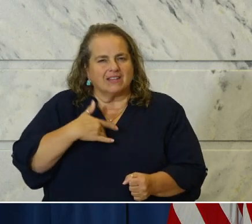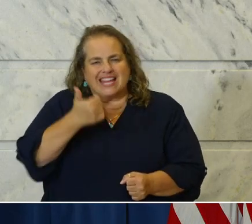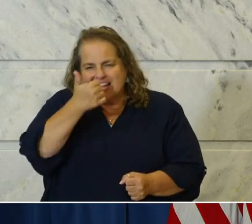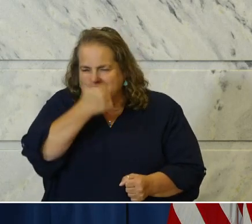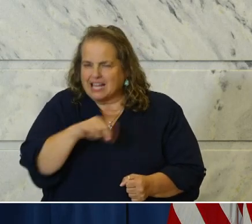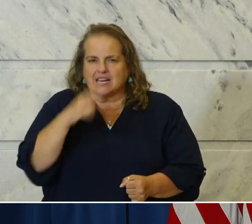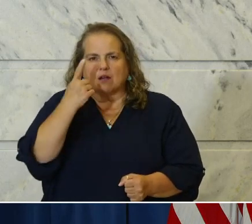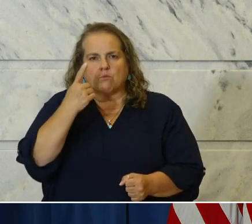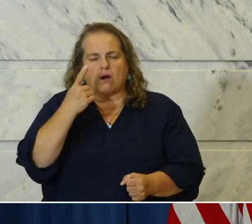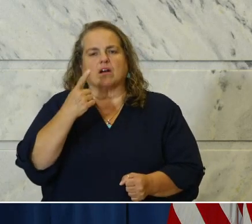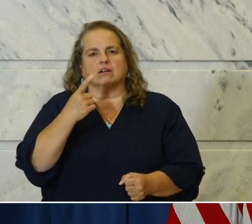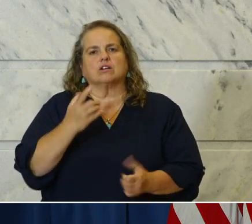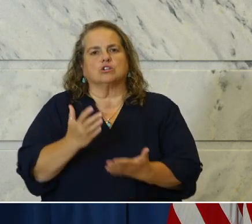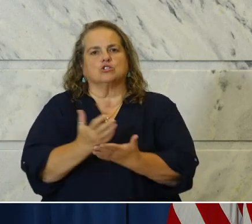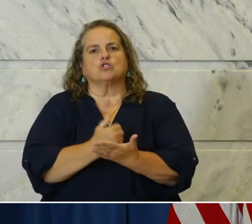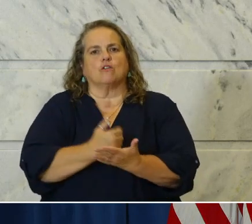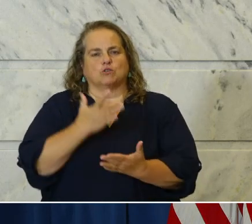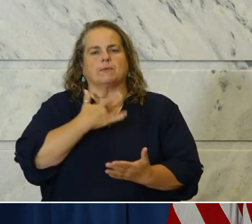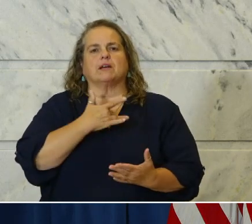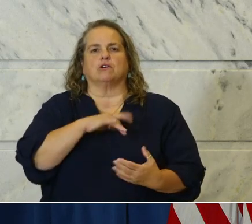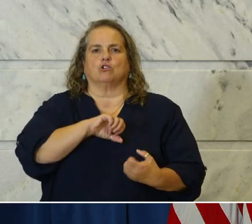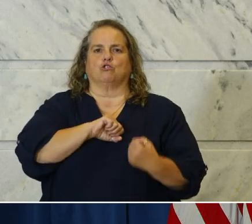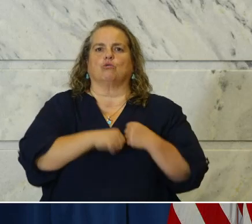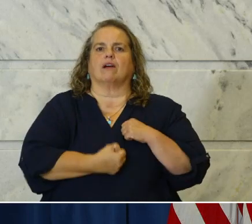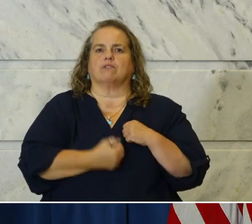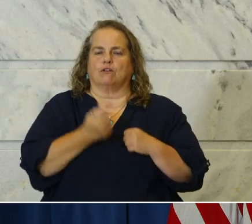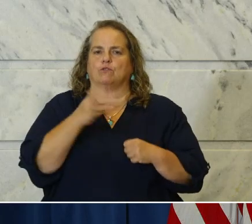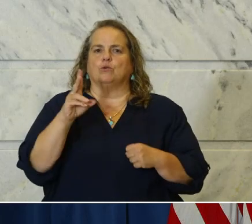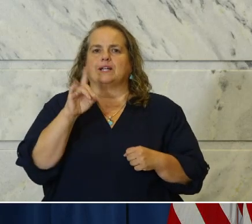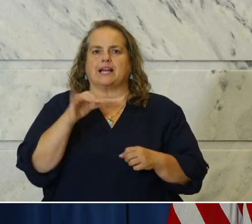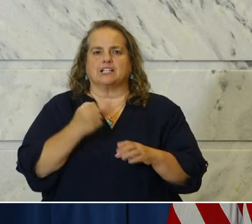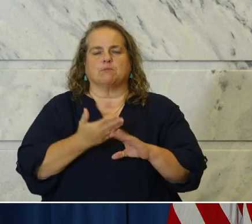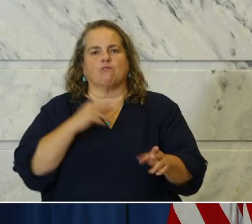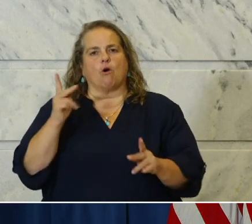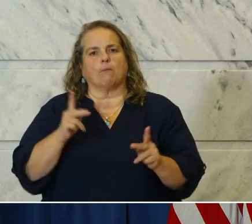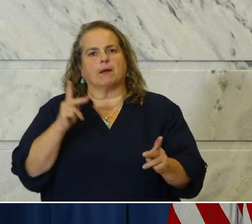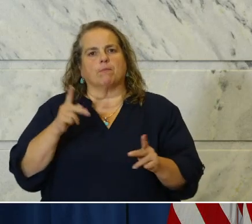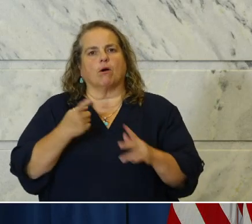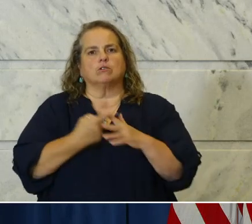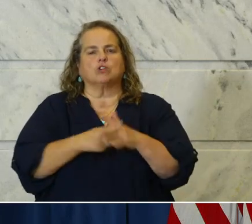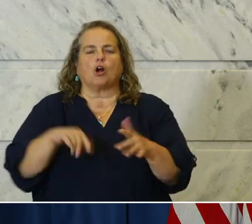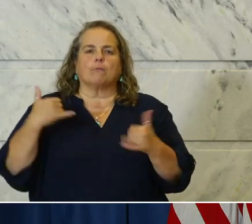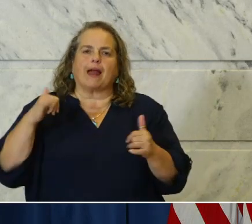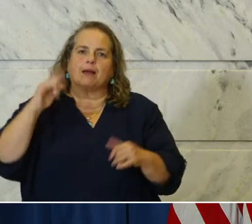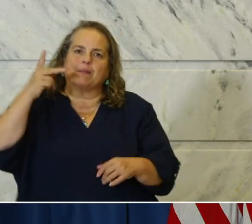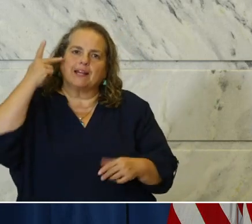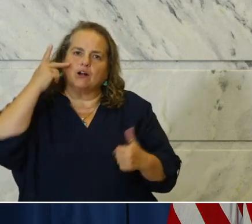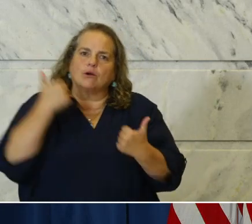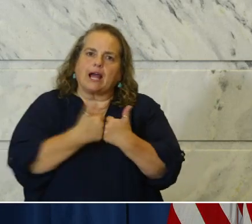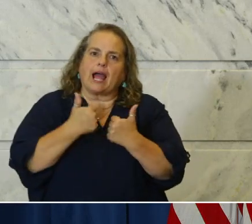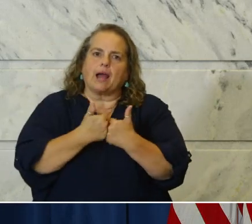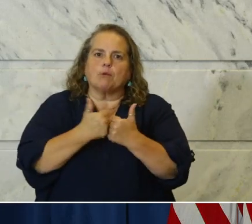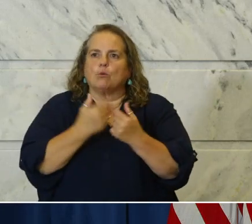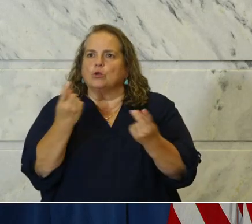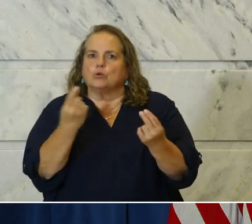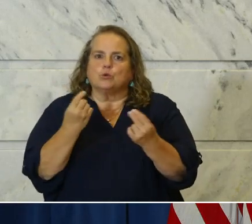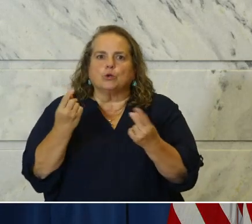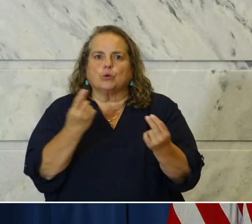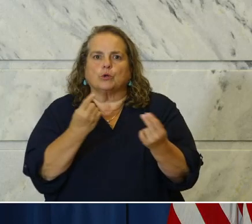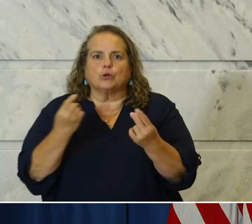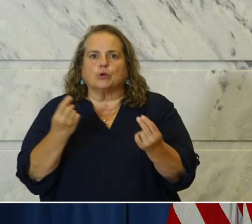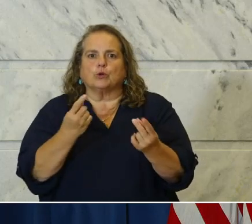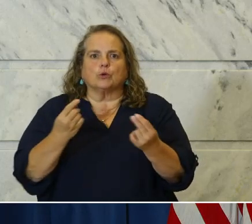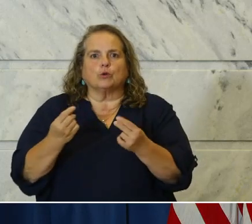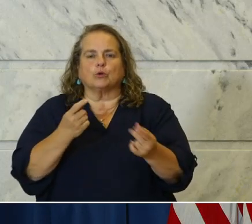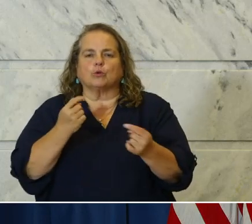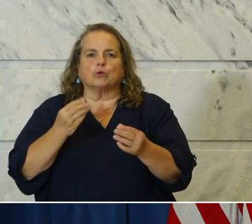grieved for a couple of days before people start playing a political game or trying to figure out what's in the will.